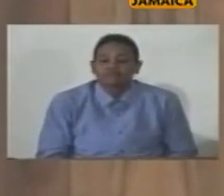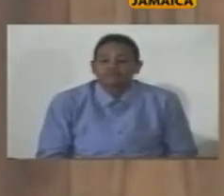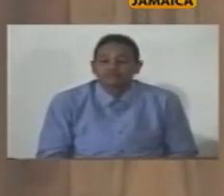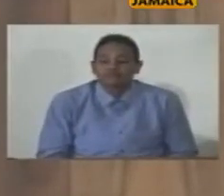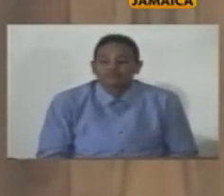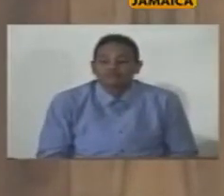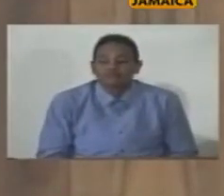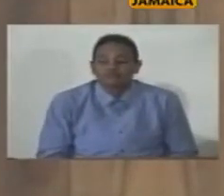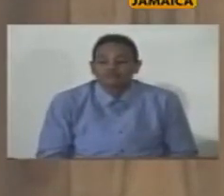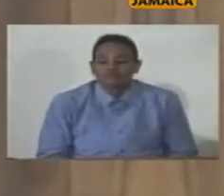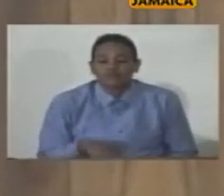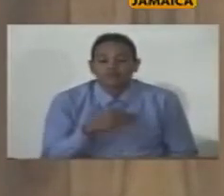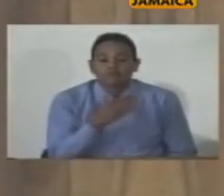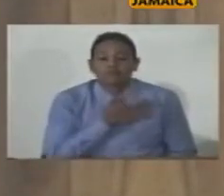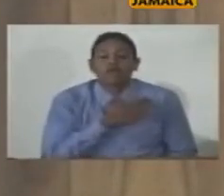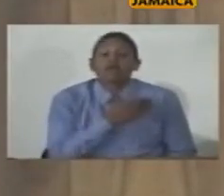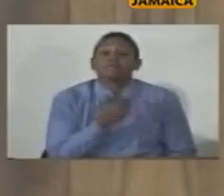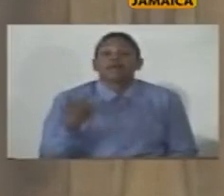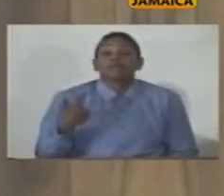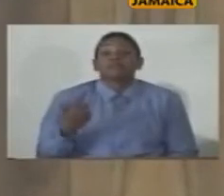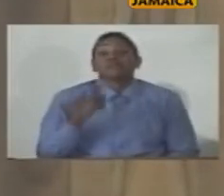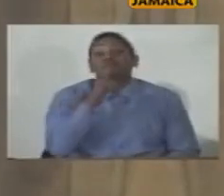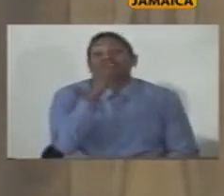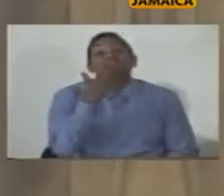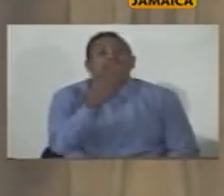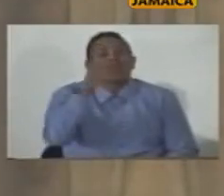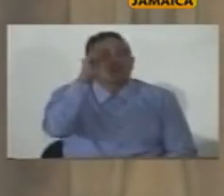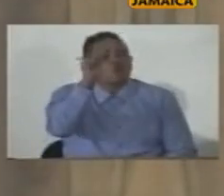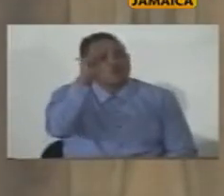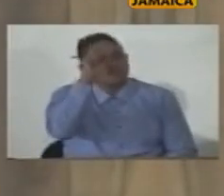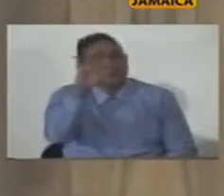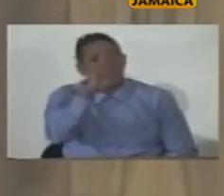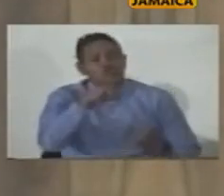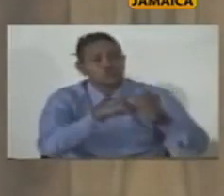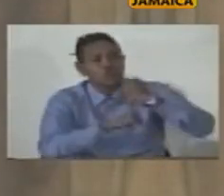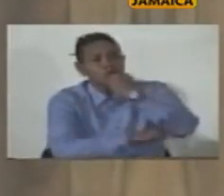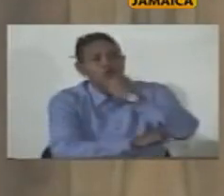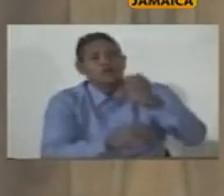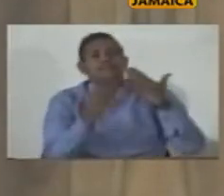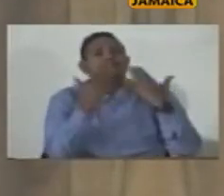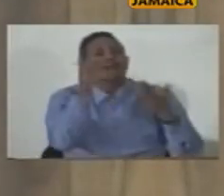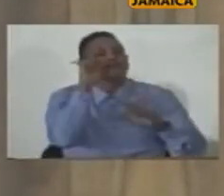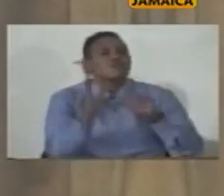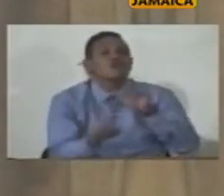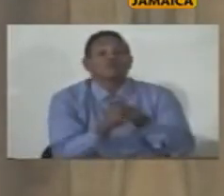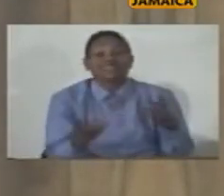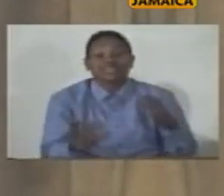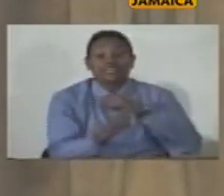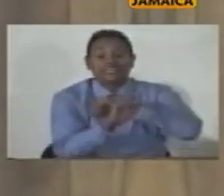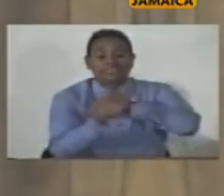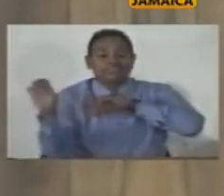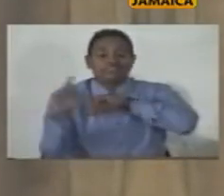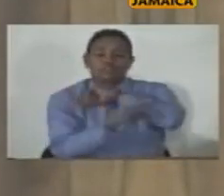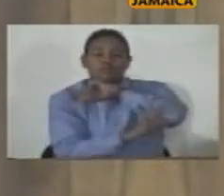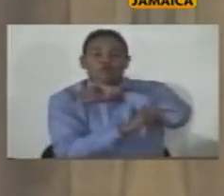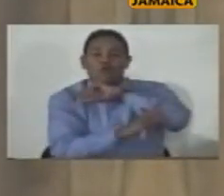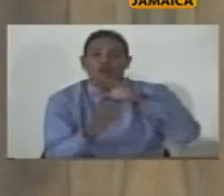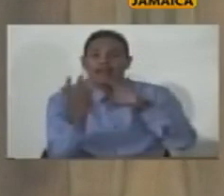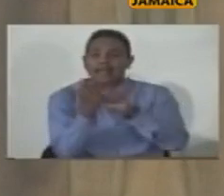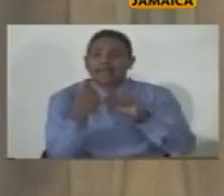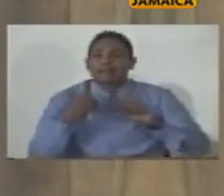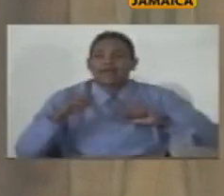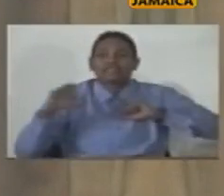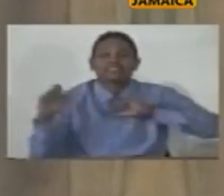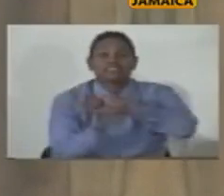To my colleagues, thank you all for your support. Thank you for coming to East Portland and getting my East